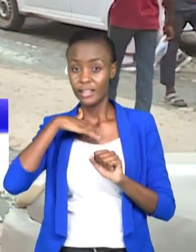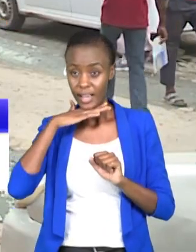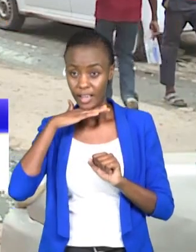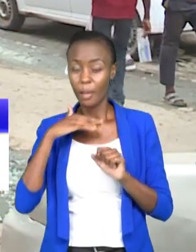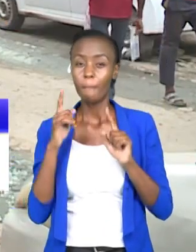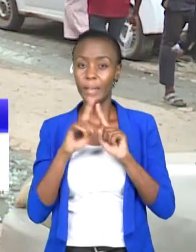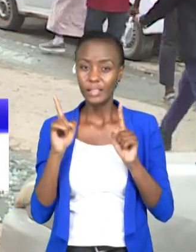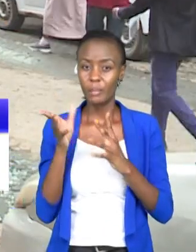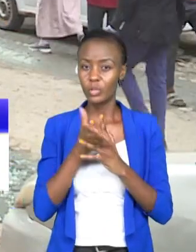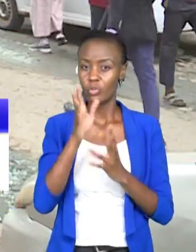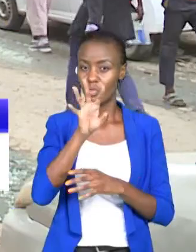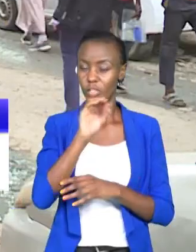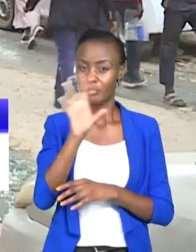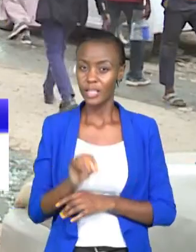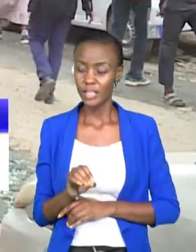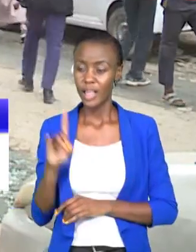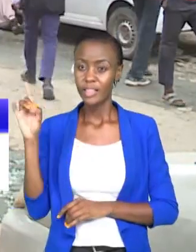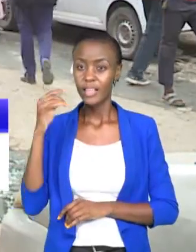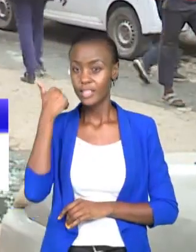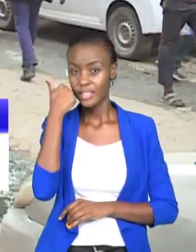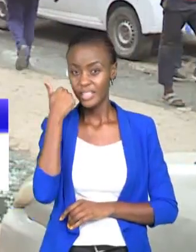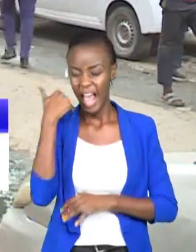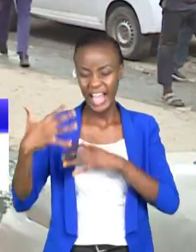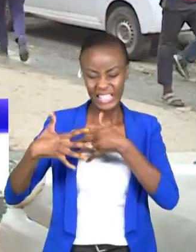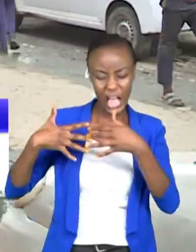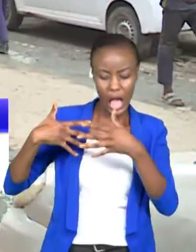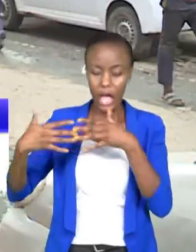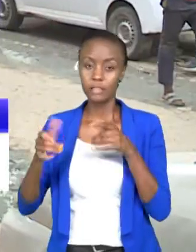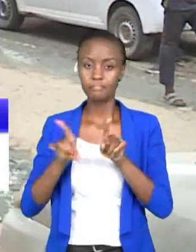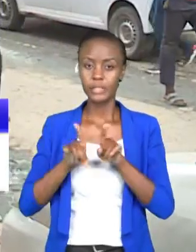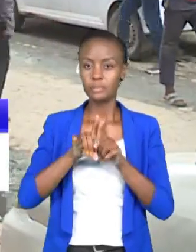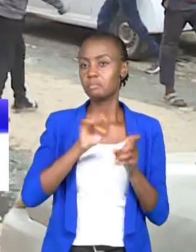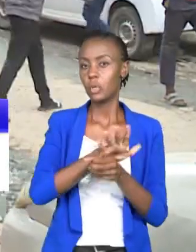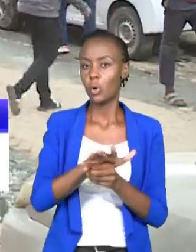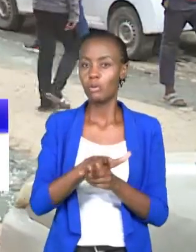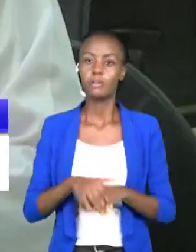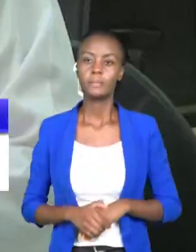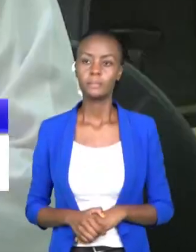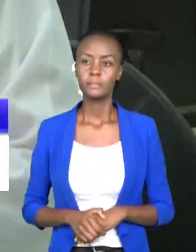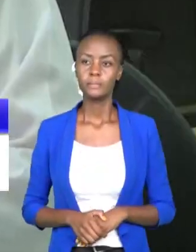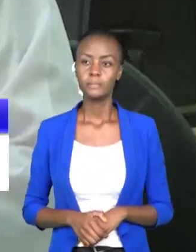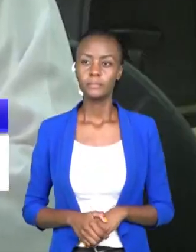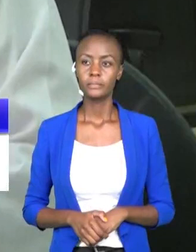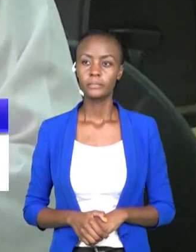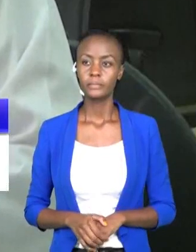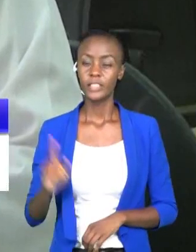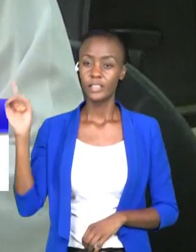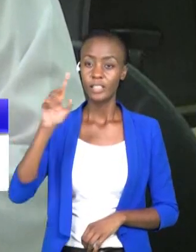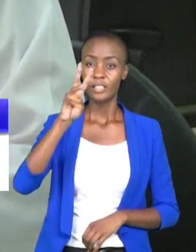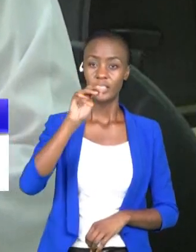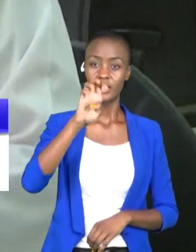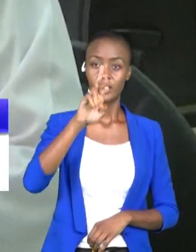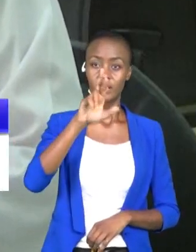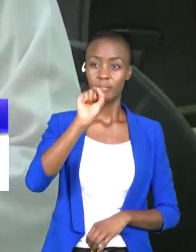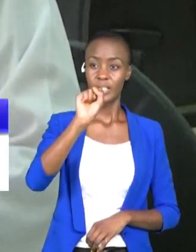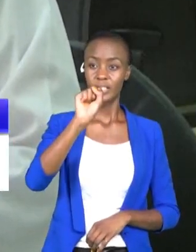reported with the virus. This disease has the same symptoms as that of COVID-19. MERS is a zoonotic disease.